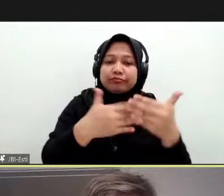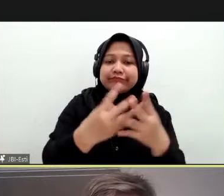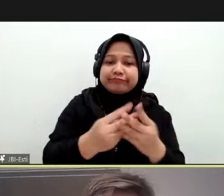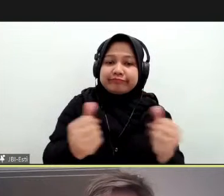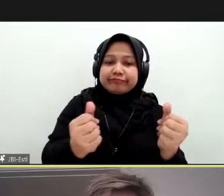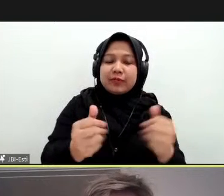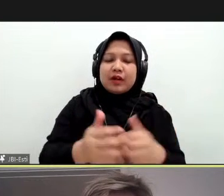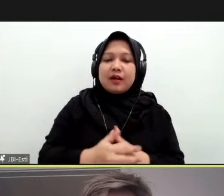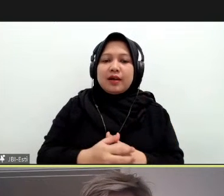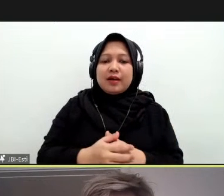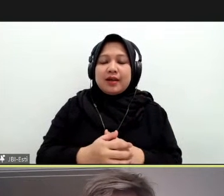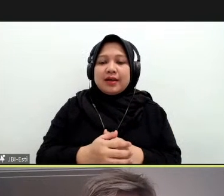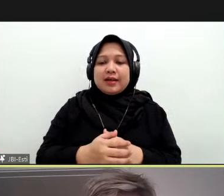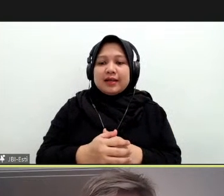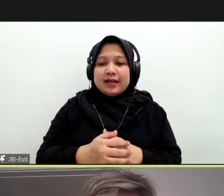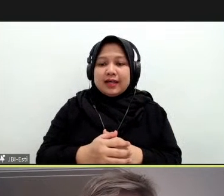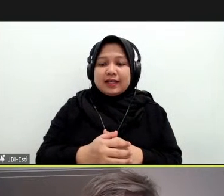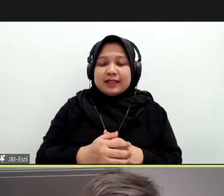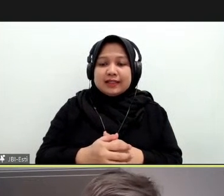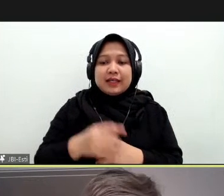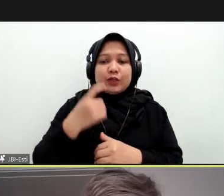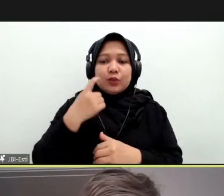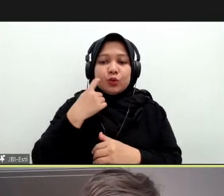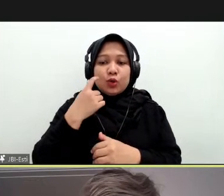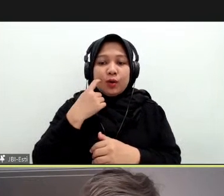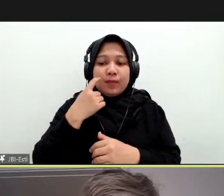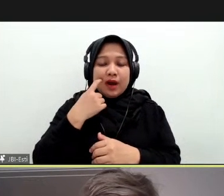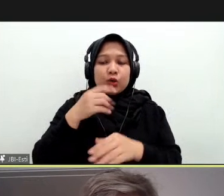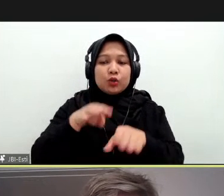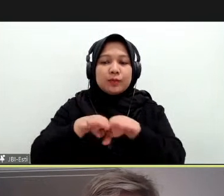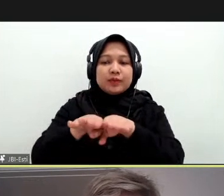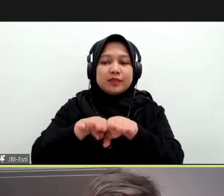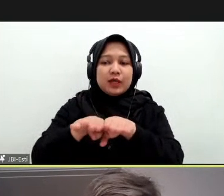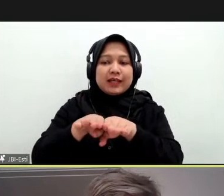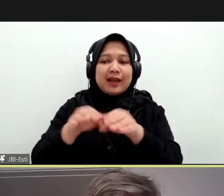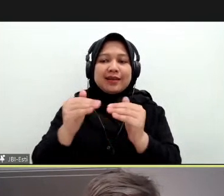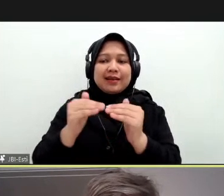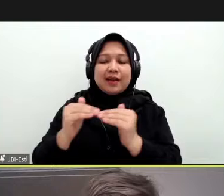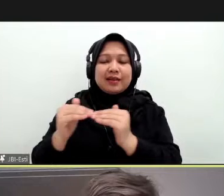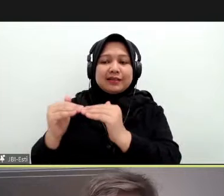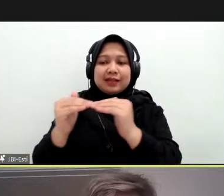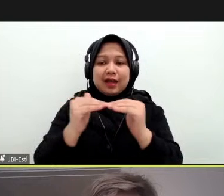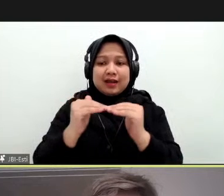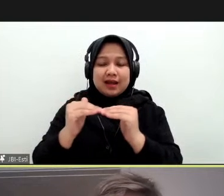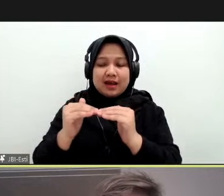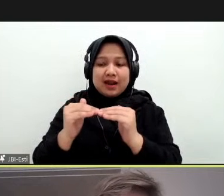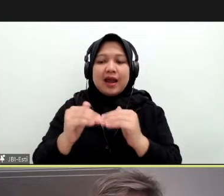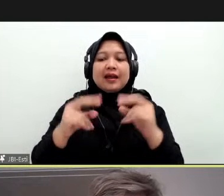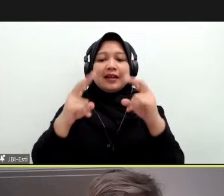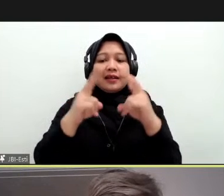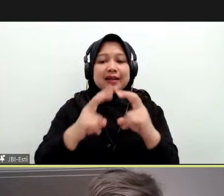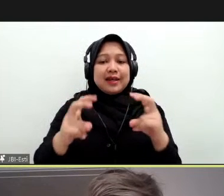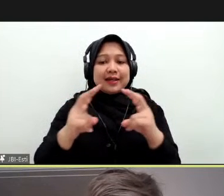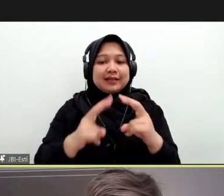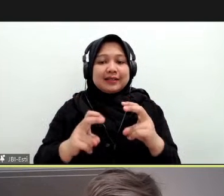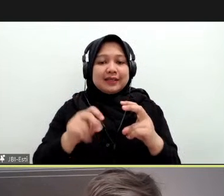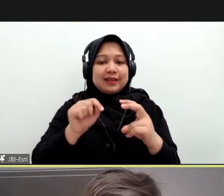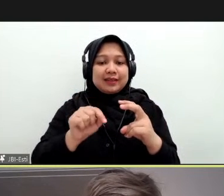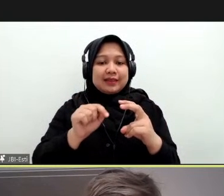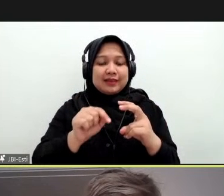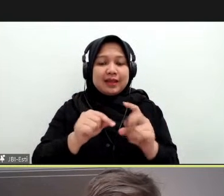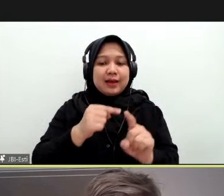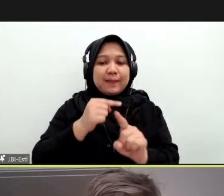policies. It is still unresearched how it will affect civil society, but it will likely emphasize and amplify